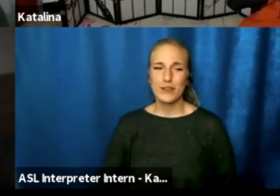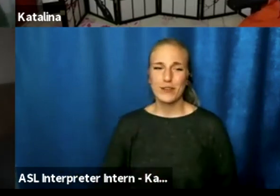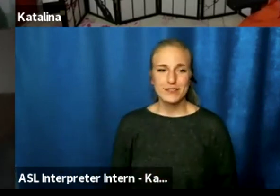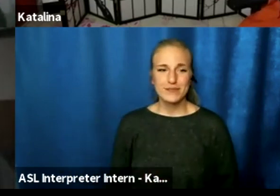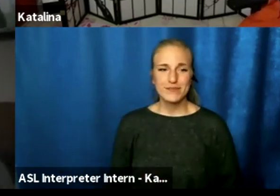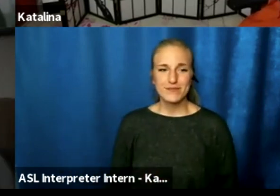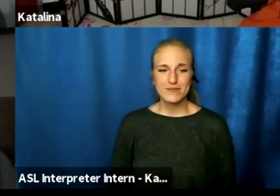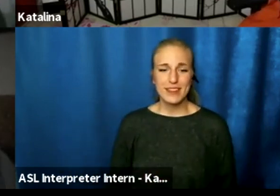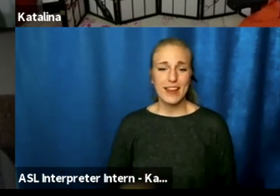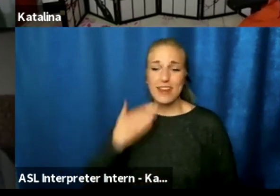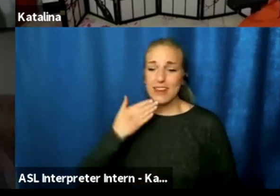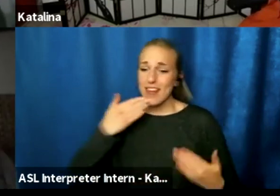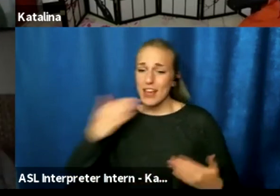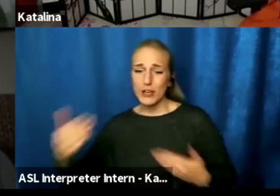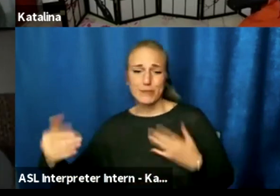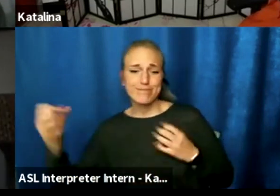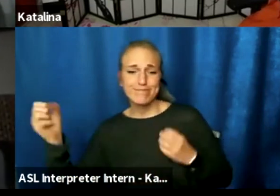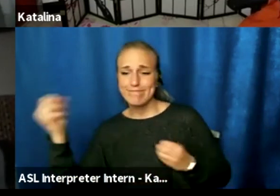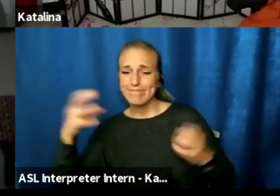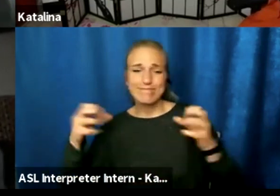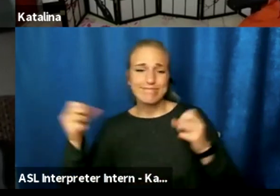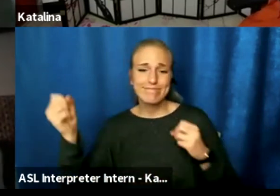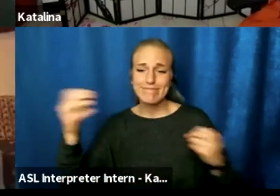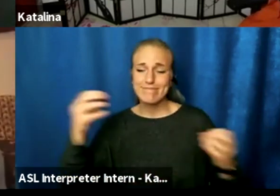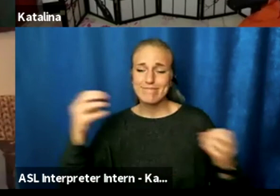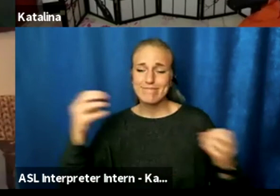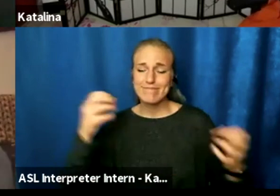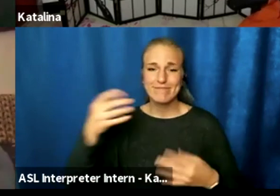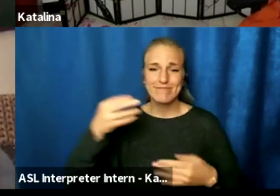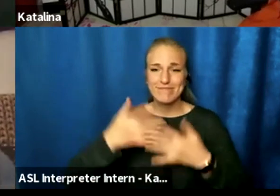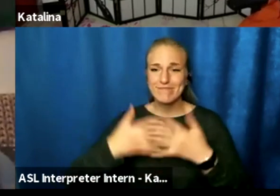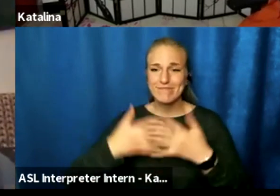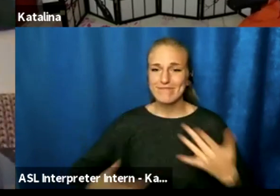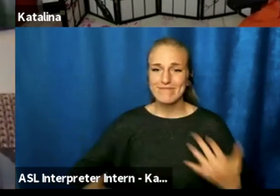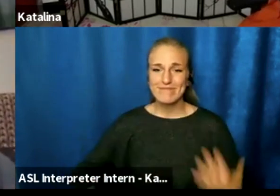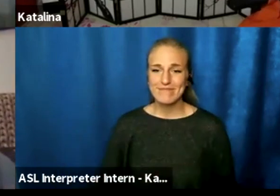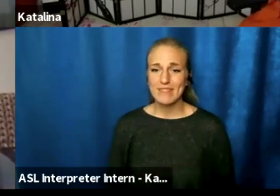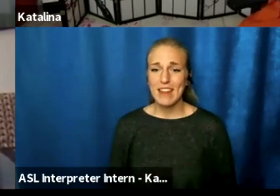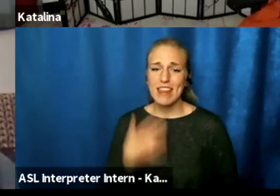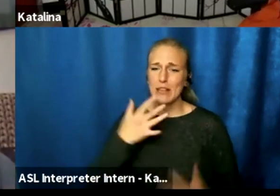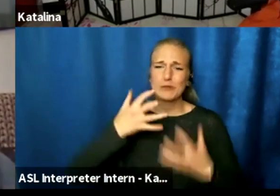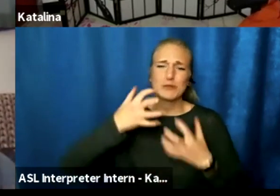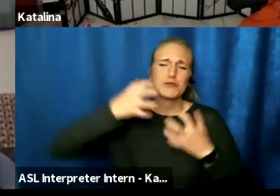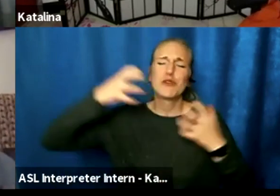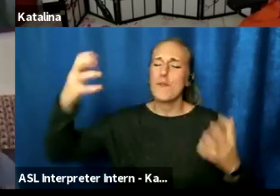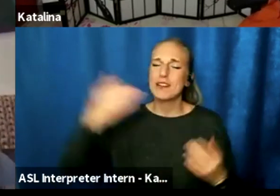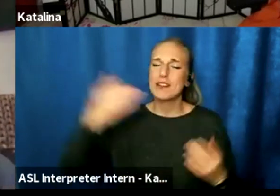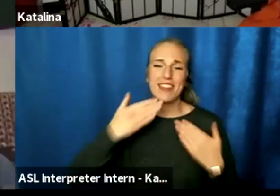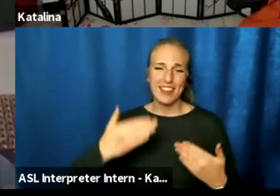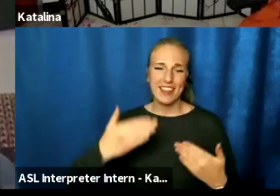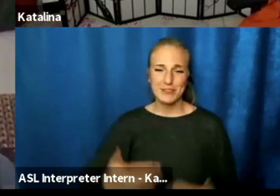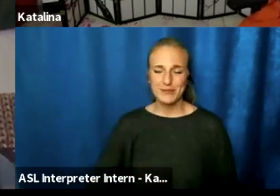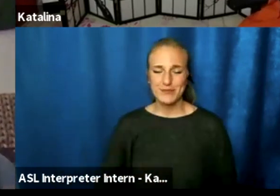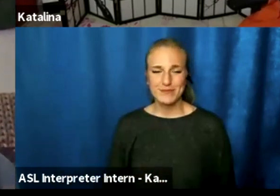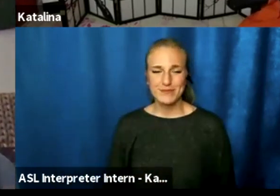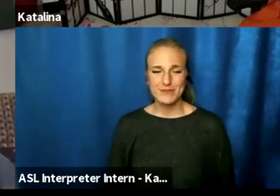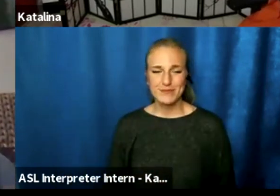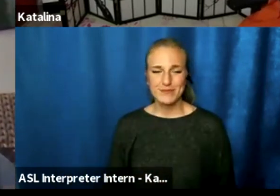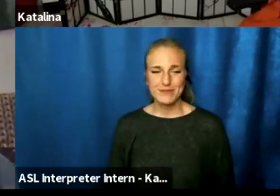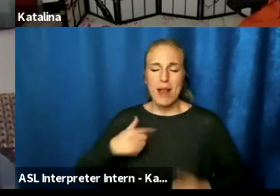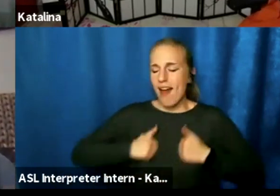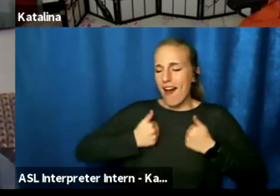Thank you. Thank you. Thank you, Queen. Thank you, everyone. So much. Thank you. Thank you. I'm alive. Thank